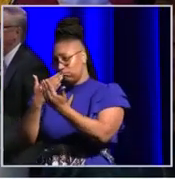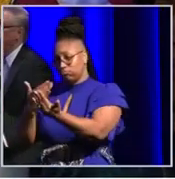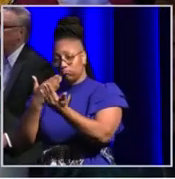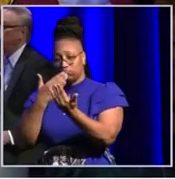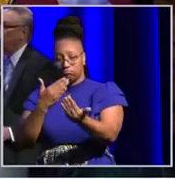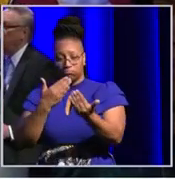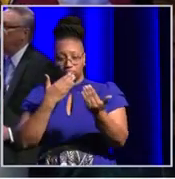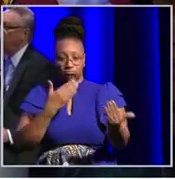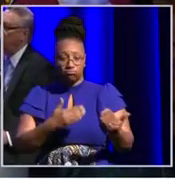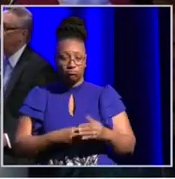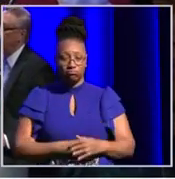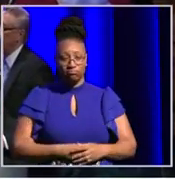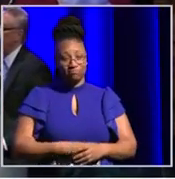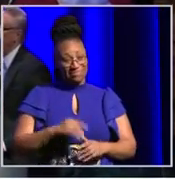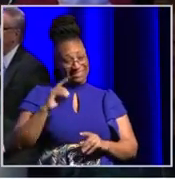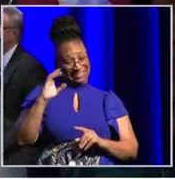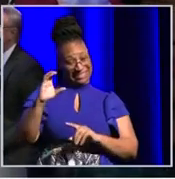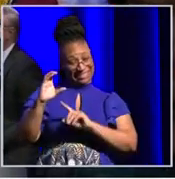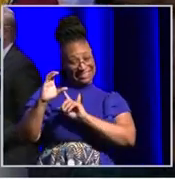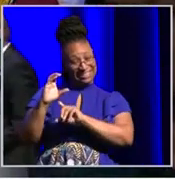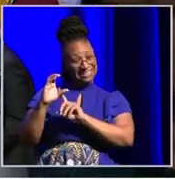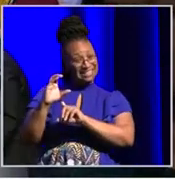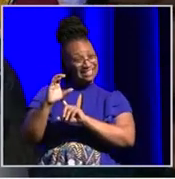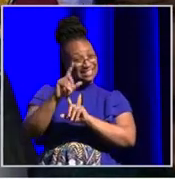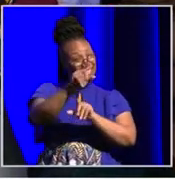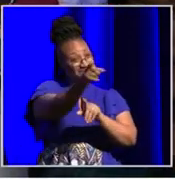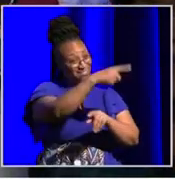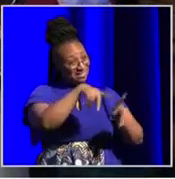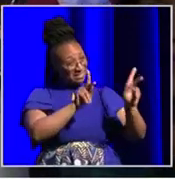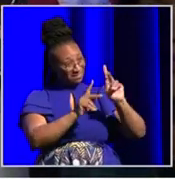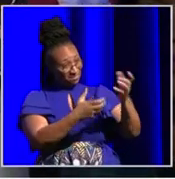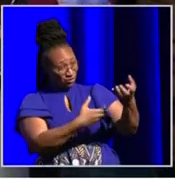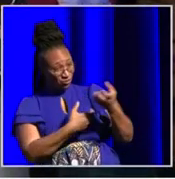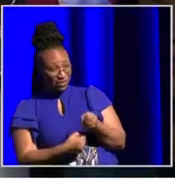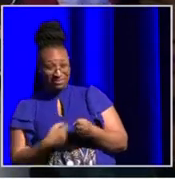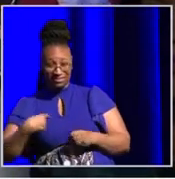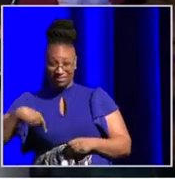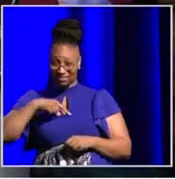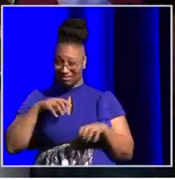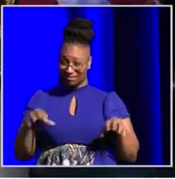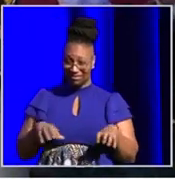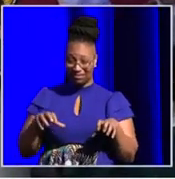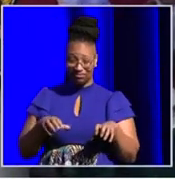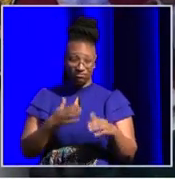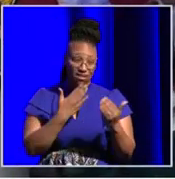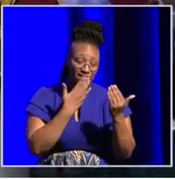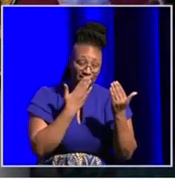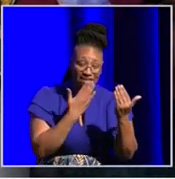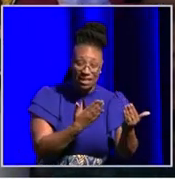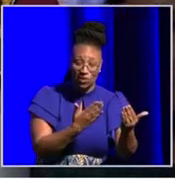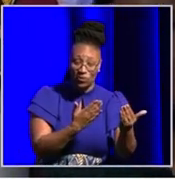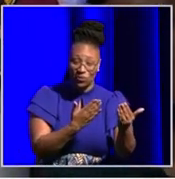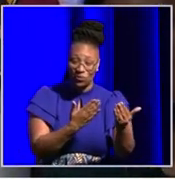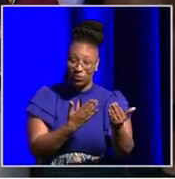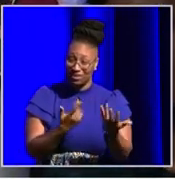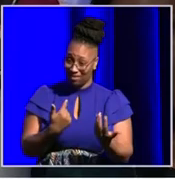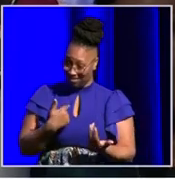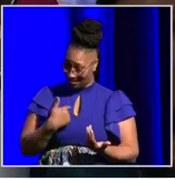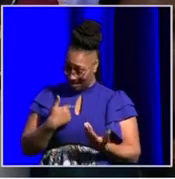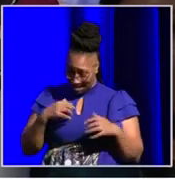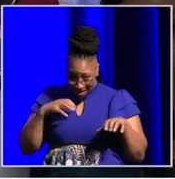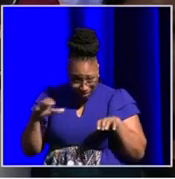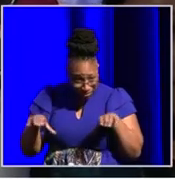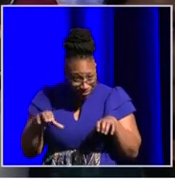DC, for trusting, all right, to serve, for trusting me to serve as one of your